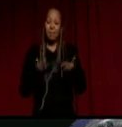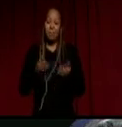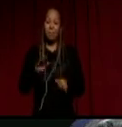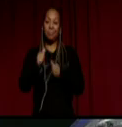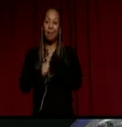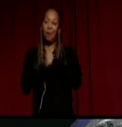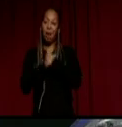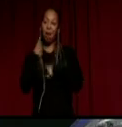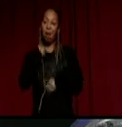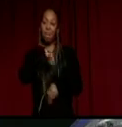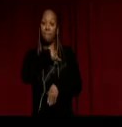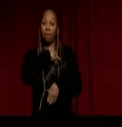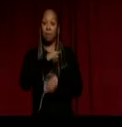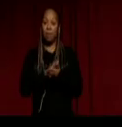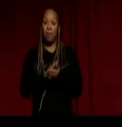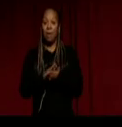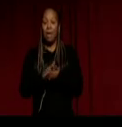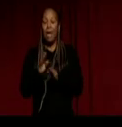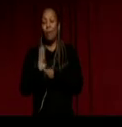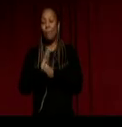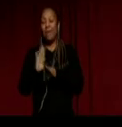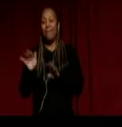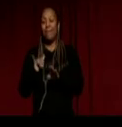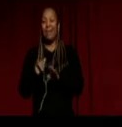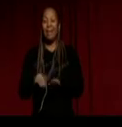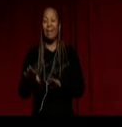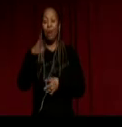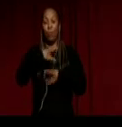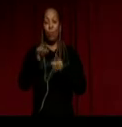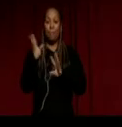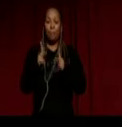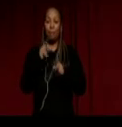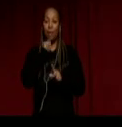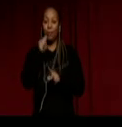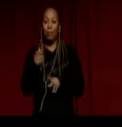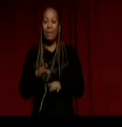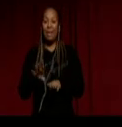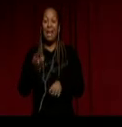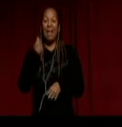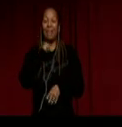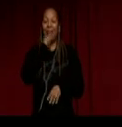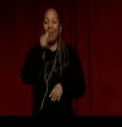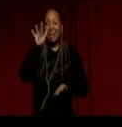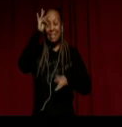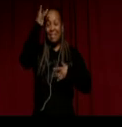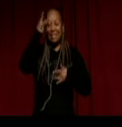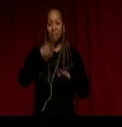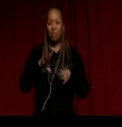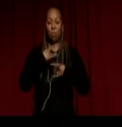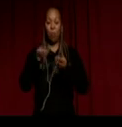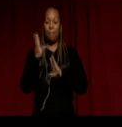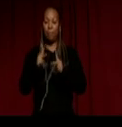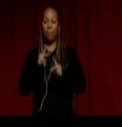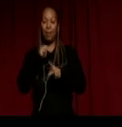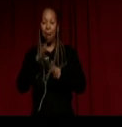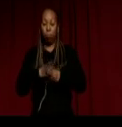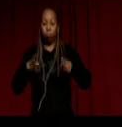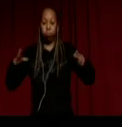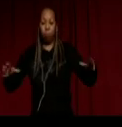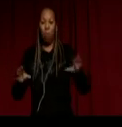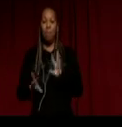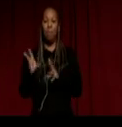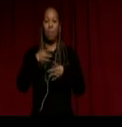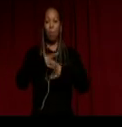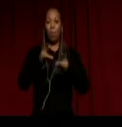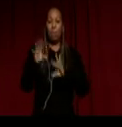our fault. And we're acting like white people don't eat chicken wings. We're acting like white people don't have lupus. We're acting like white people are not obese. We're acting like white